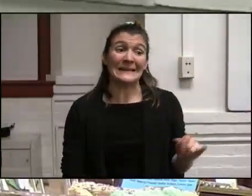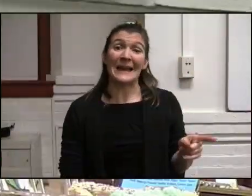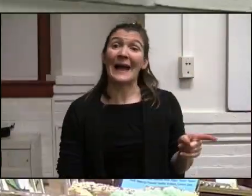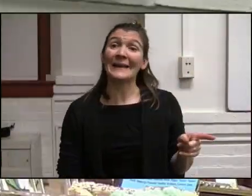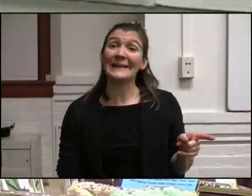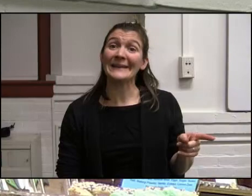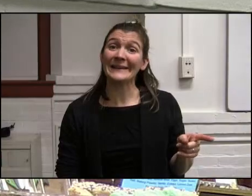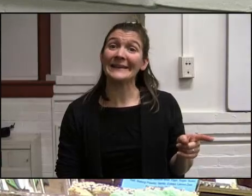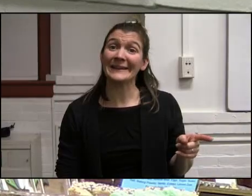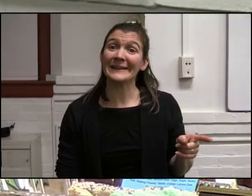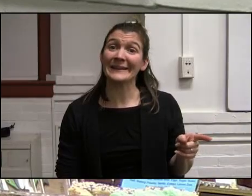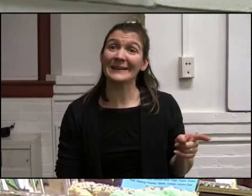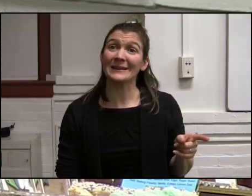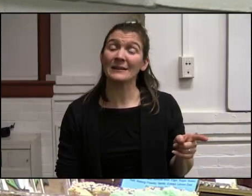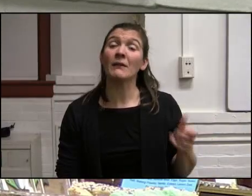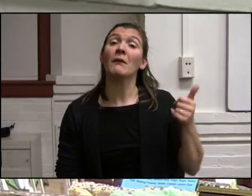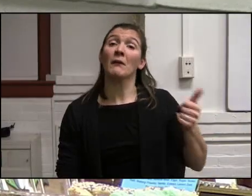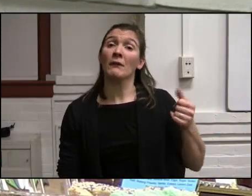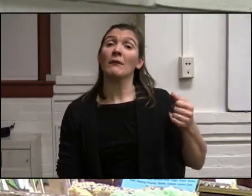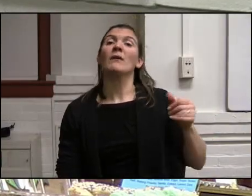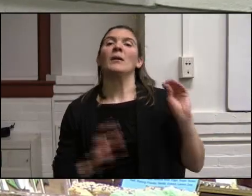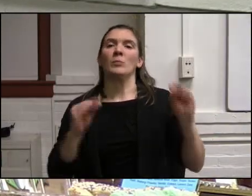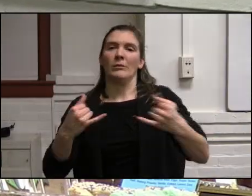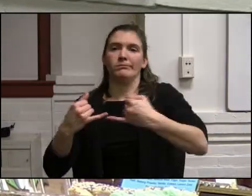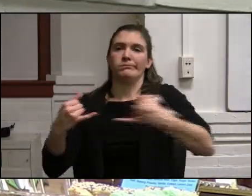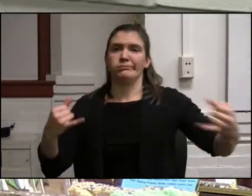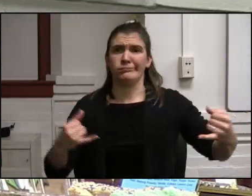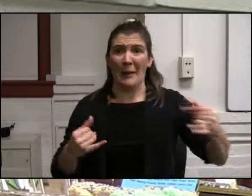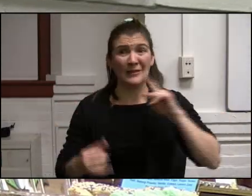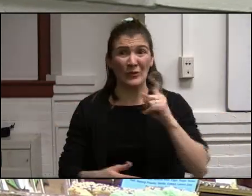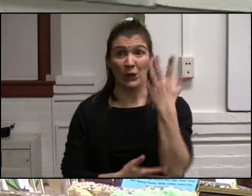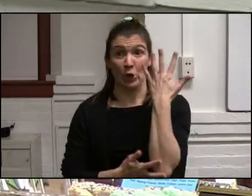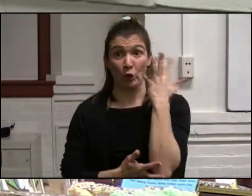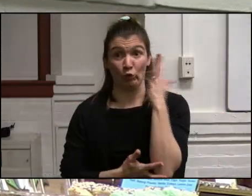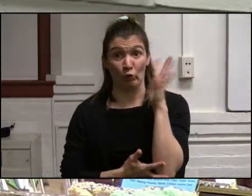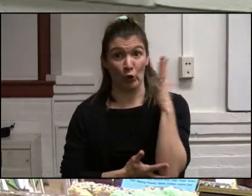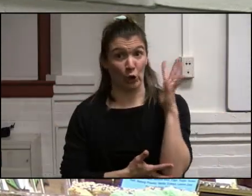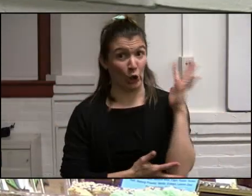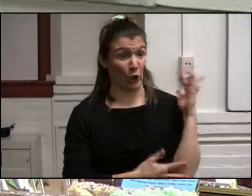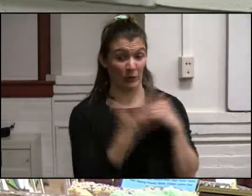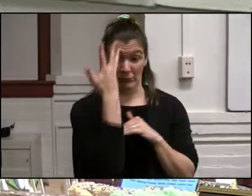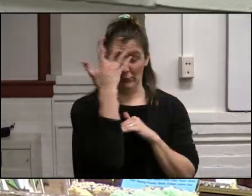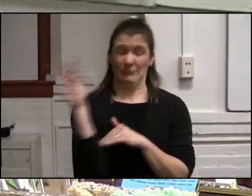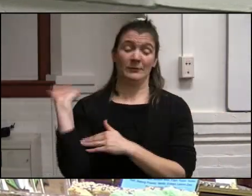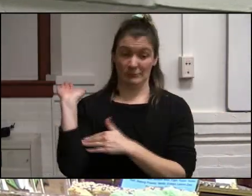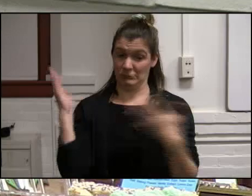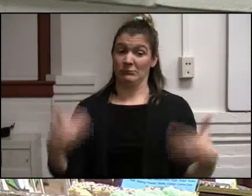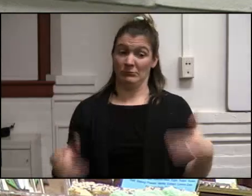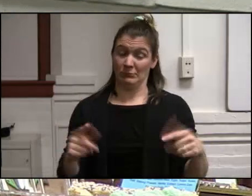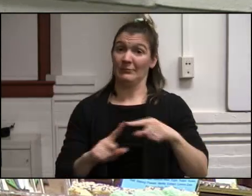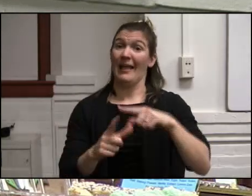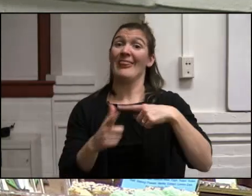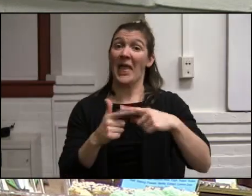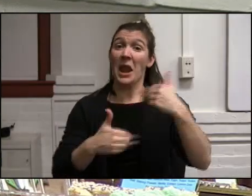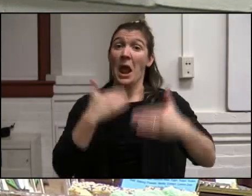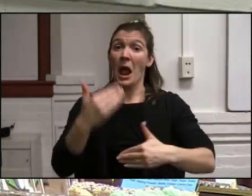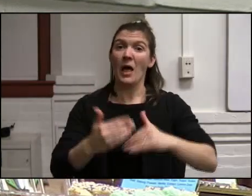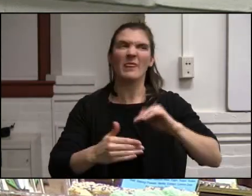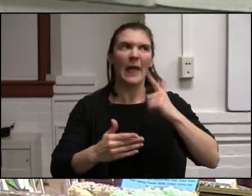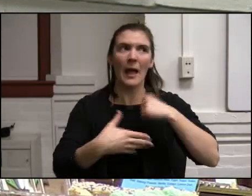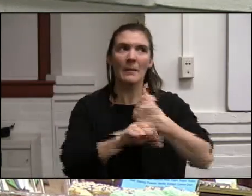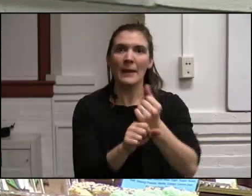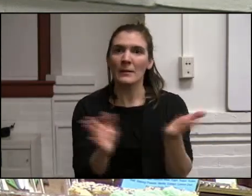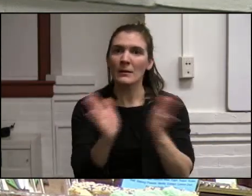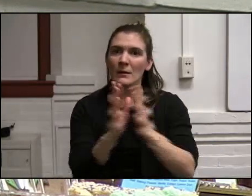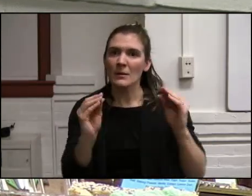they did wire this very rural county, and in a few years they created 300 jobs,